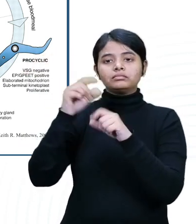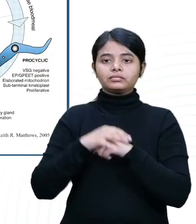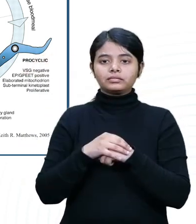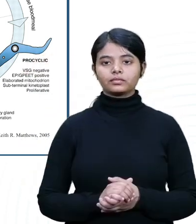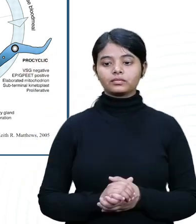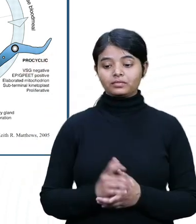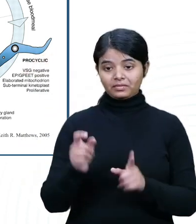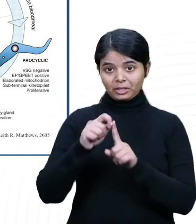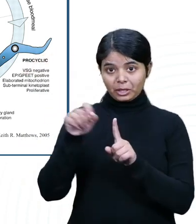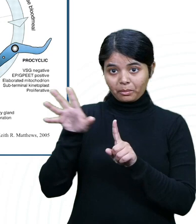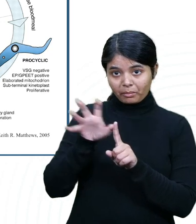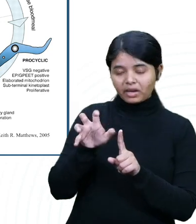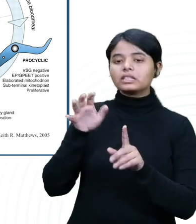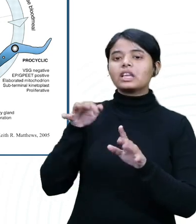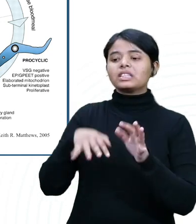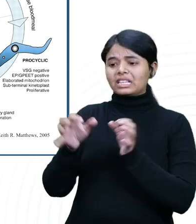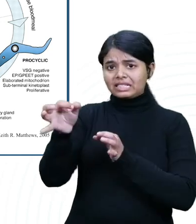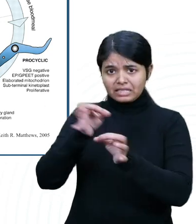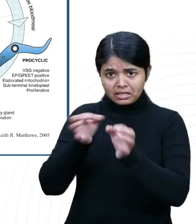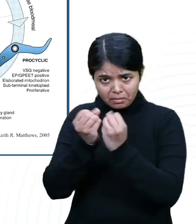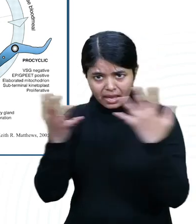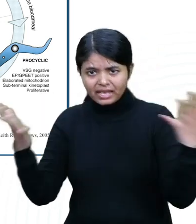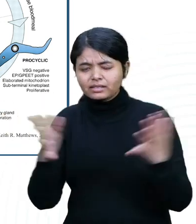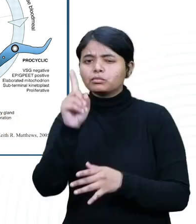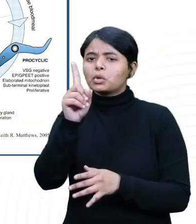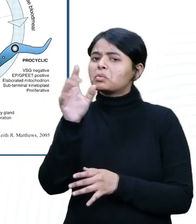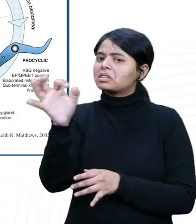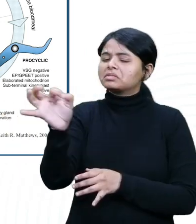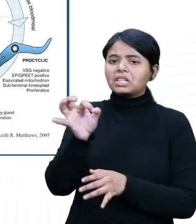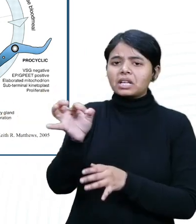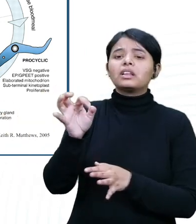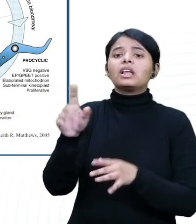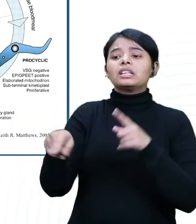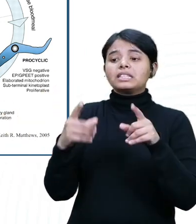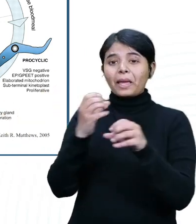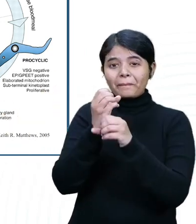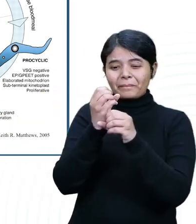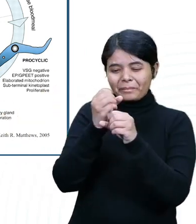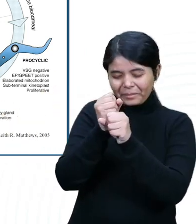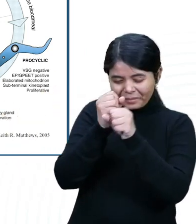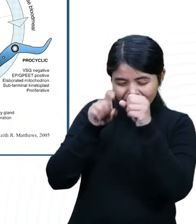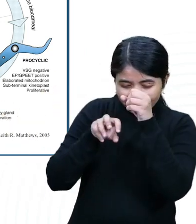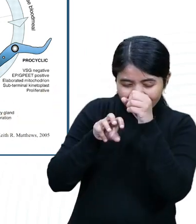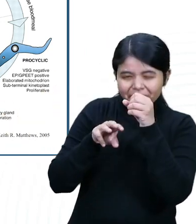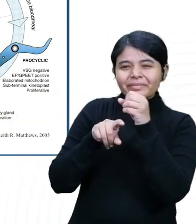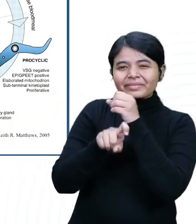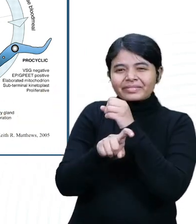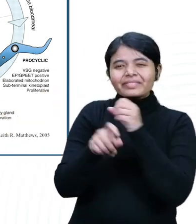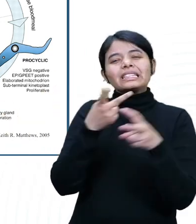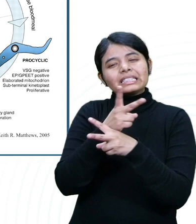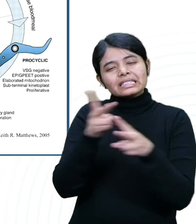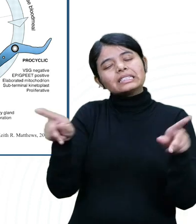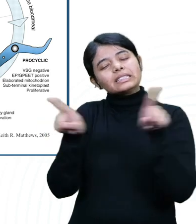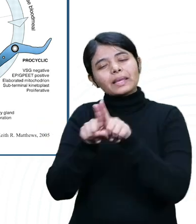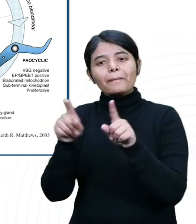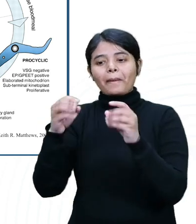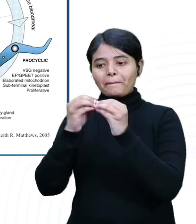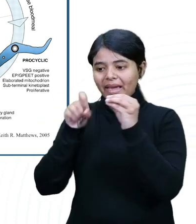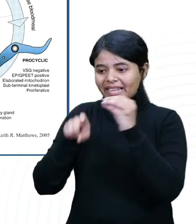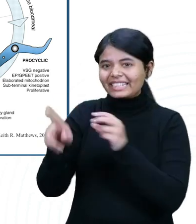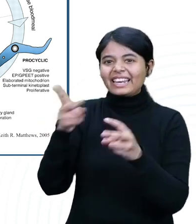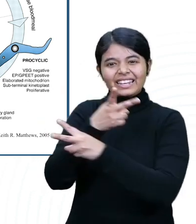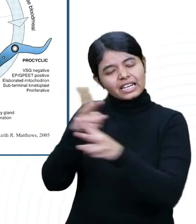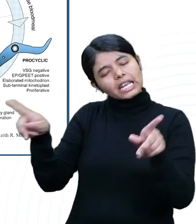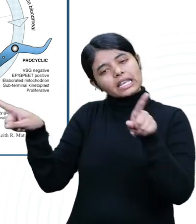slides. As the number of bloodstream form parasites increase in the bloodstream, they differentiate into stumpy form, which is this one. And when the